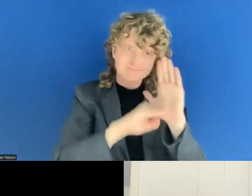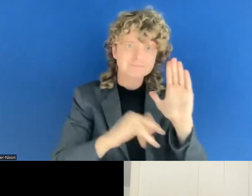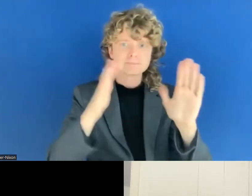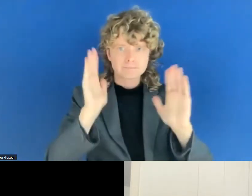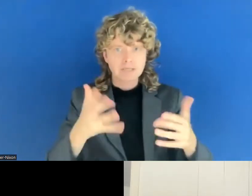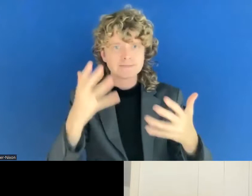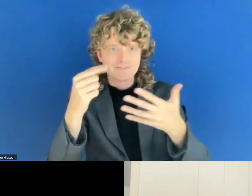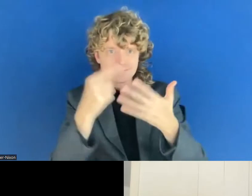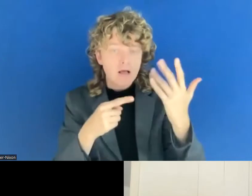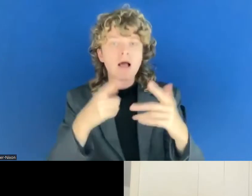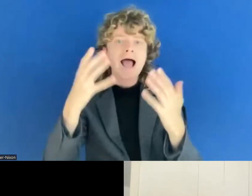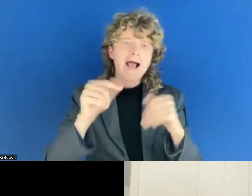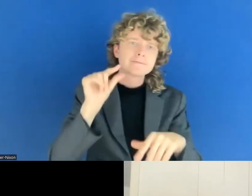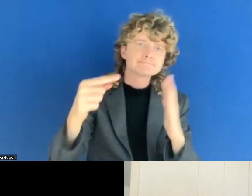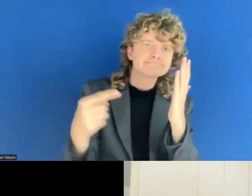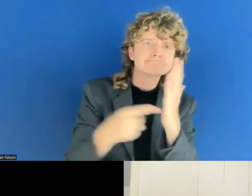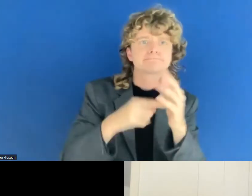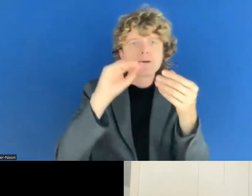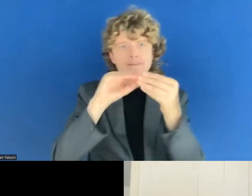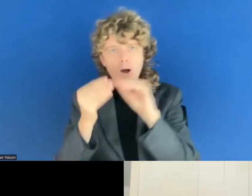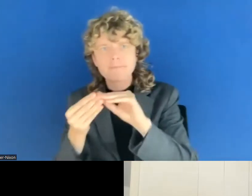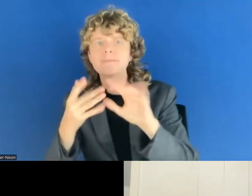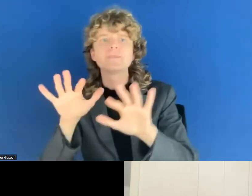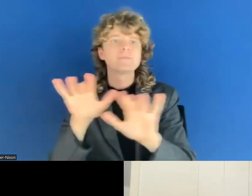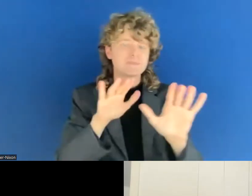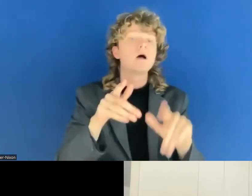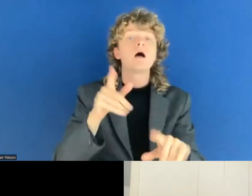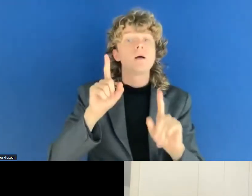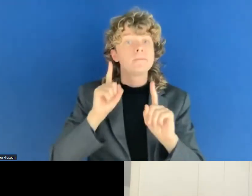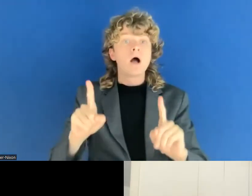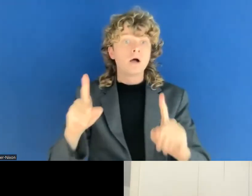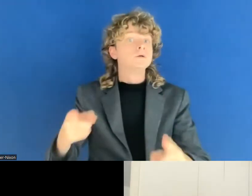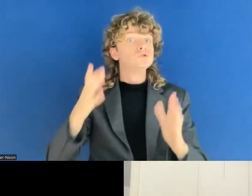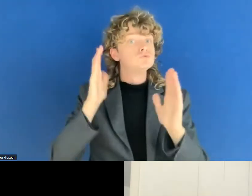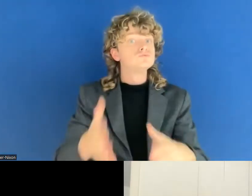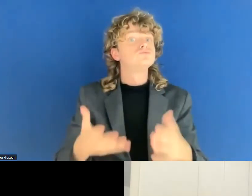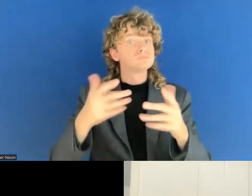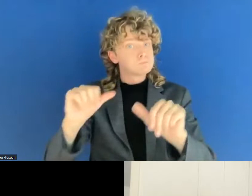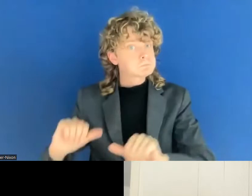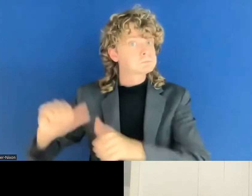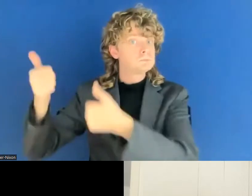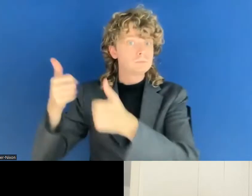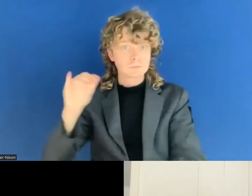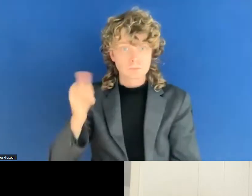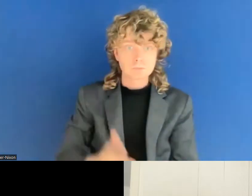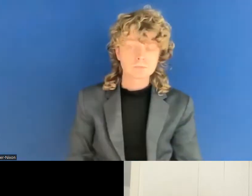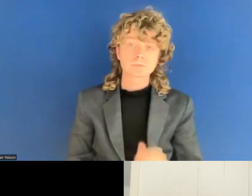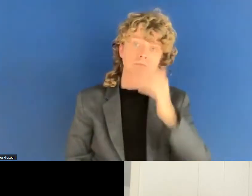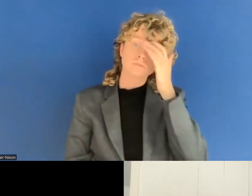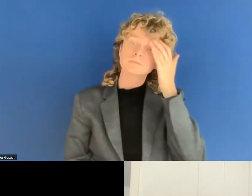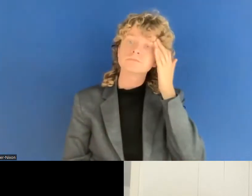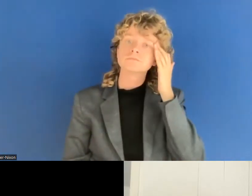technical difficulties that shouldn't exist right now at this time. There was